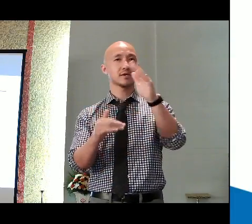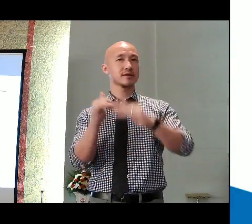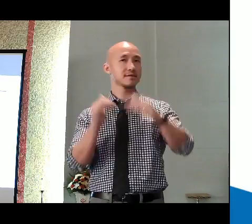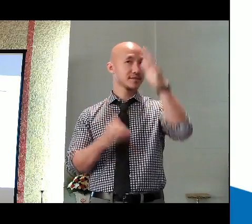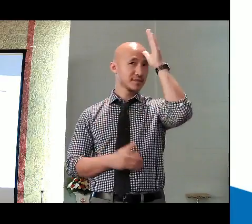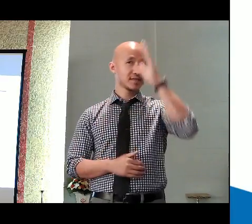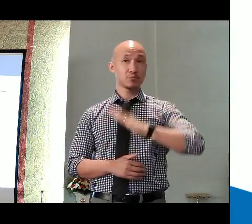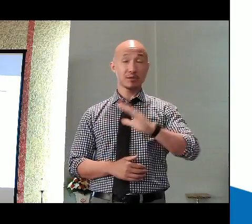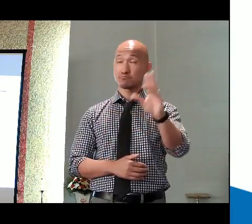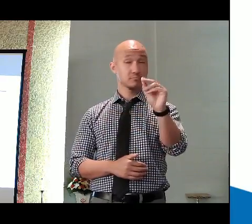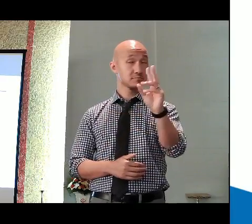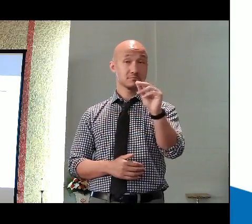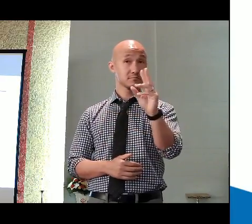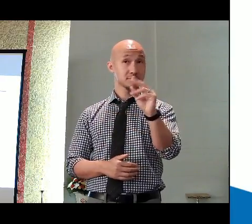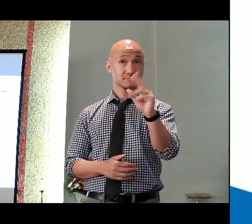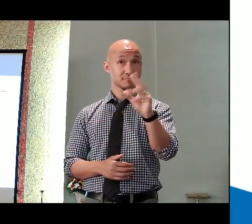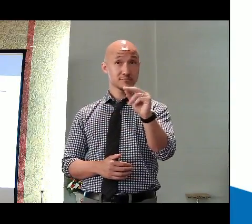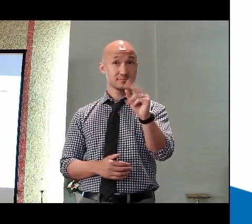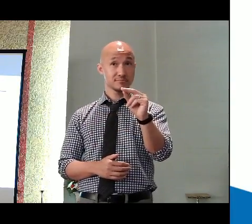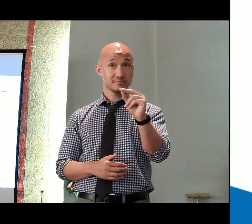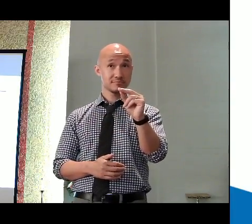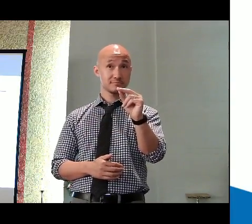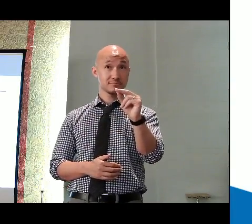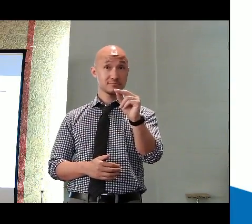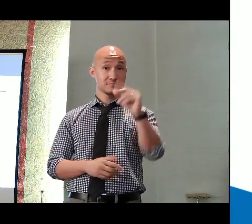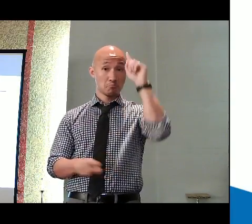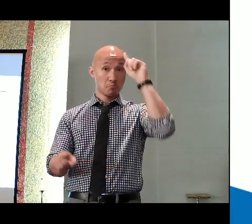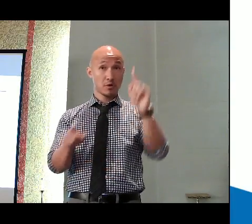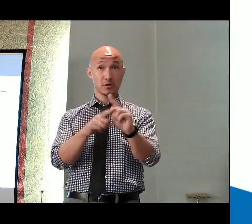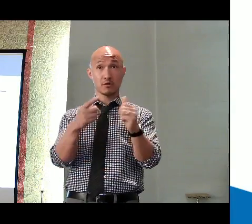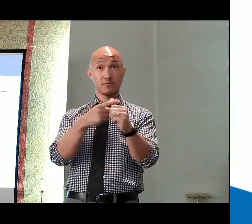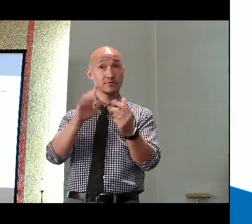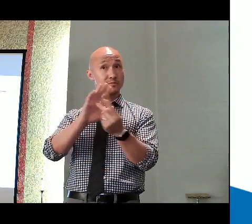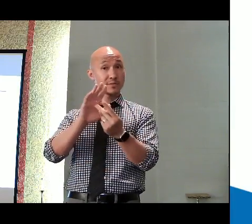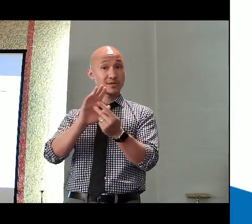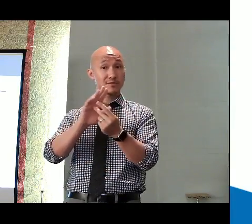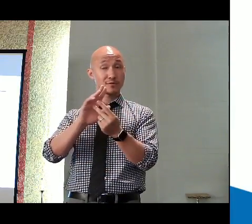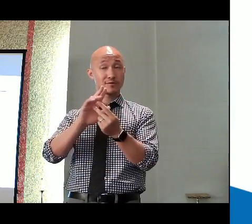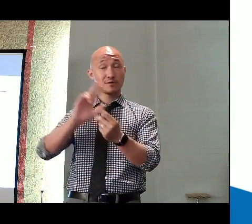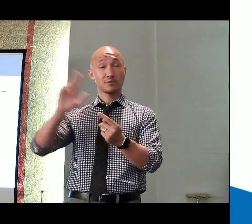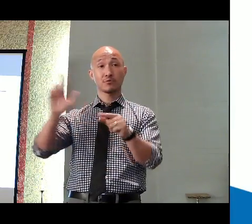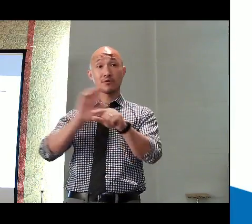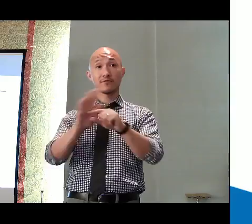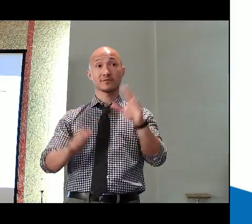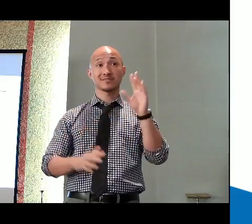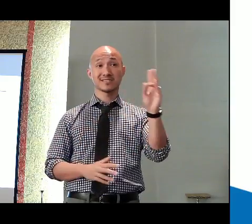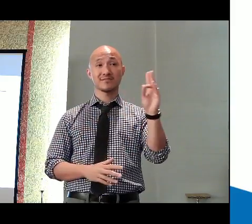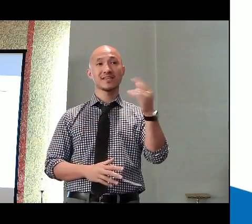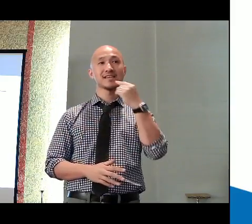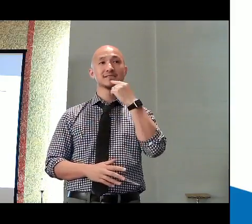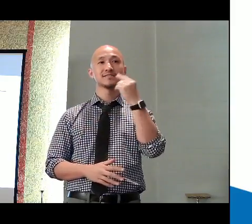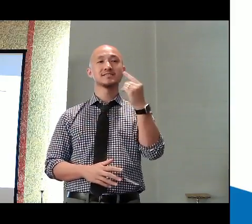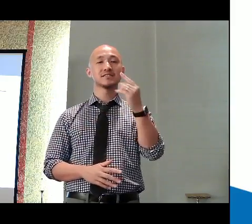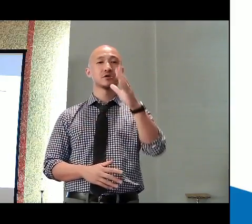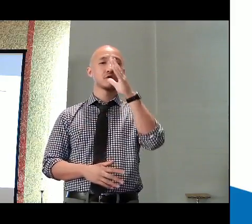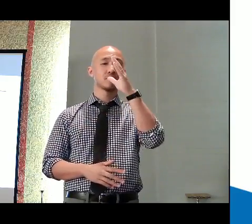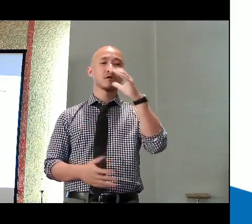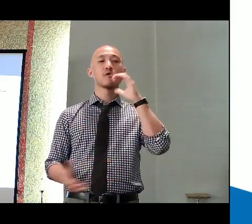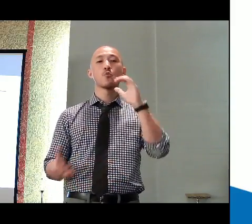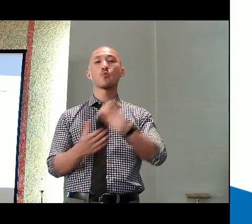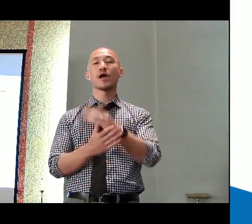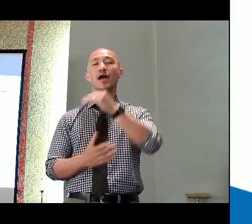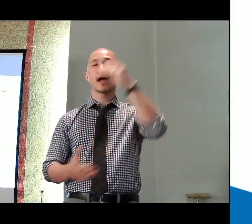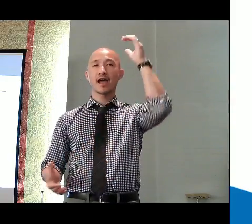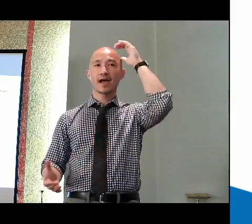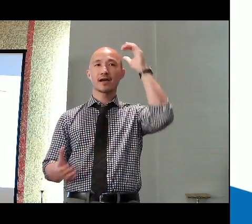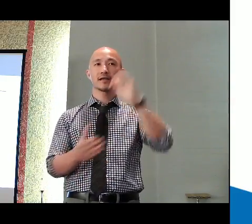heirs. Often, the object with the greatest value tends to be the most fragile. We are fellow